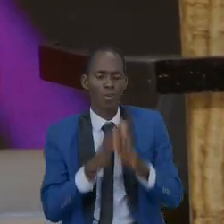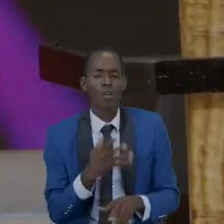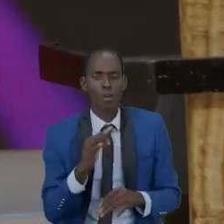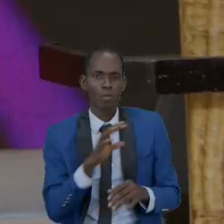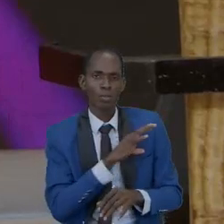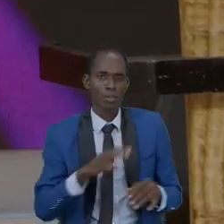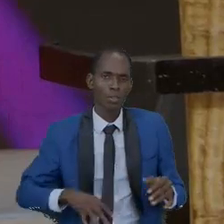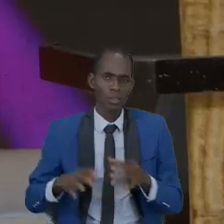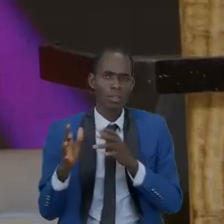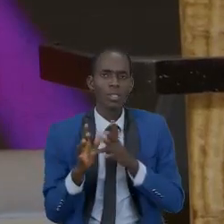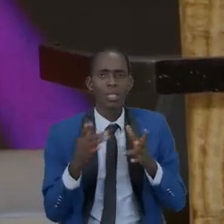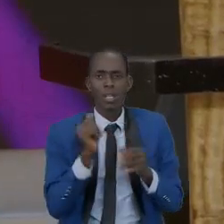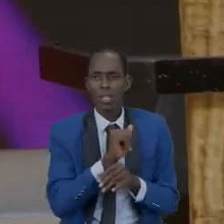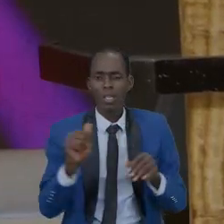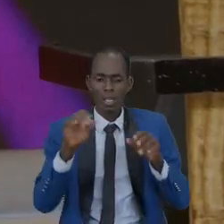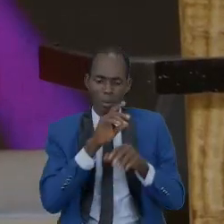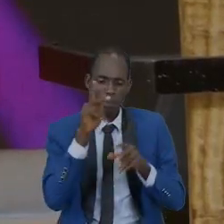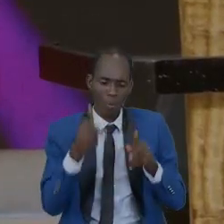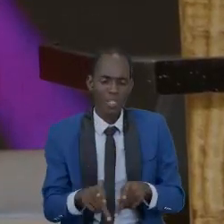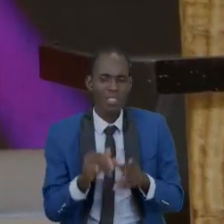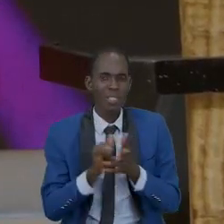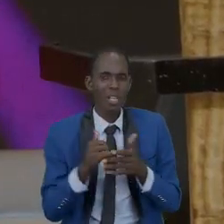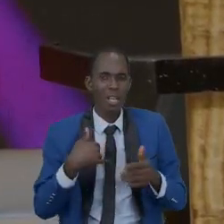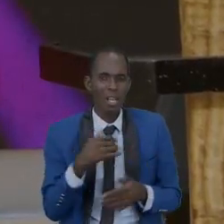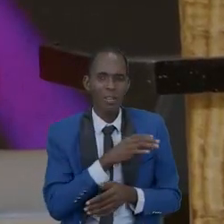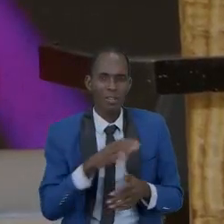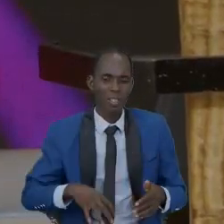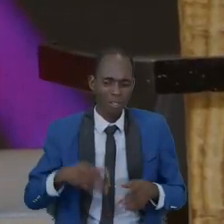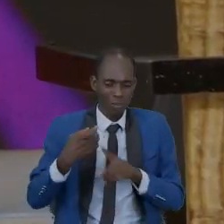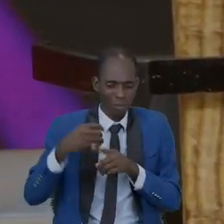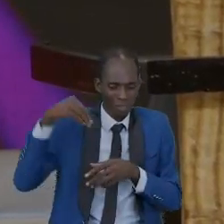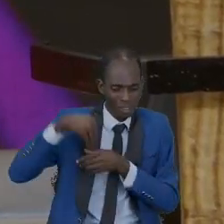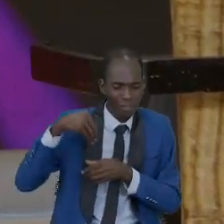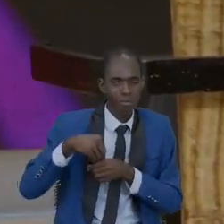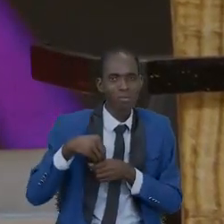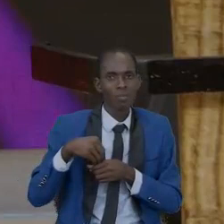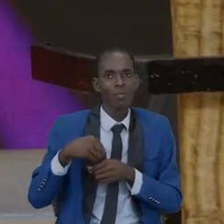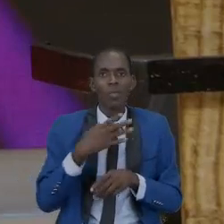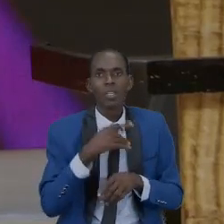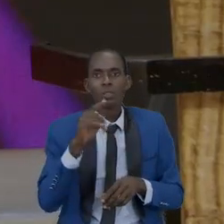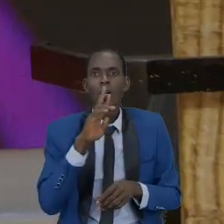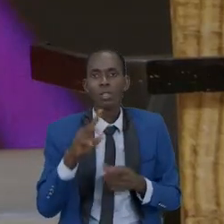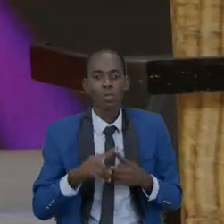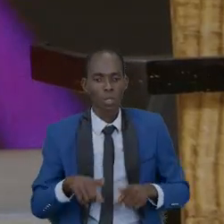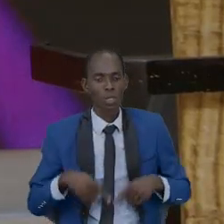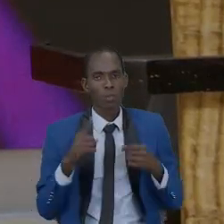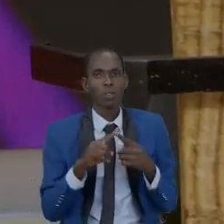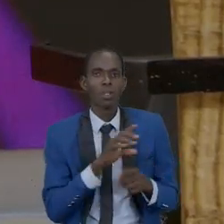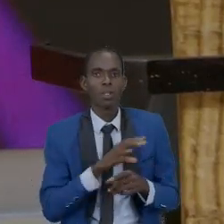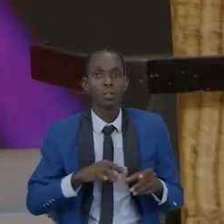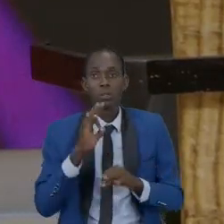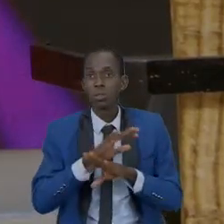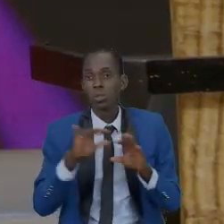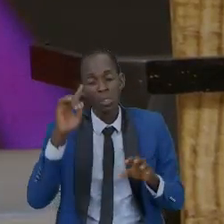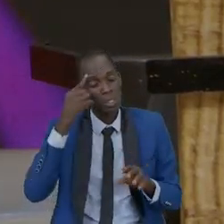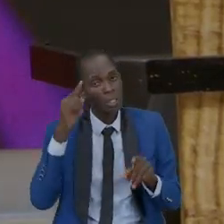a person that has Christ living on the inside of him, and you're to live like Christ. If you don't think like that